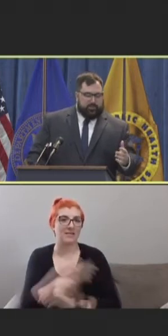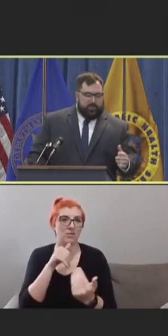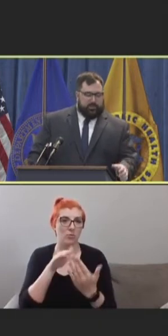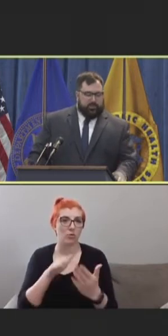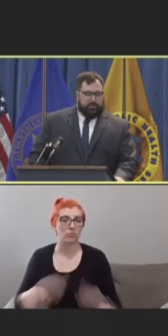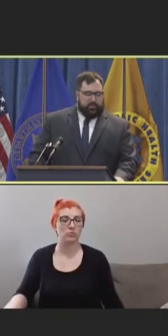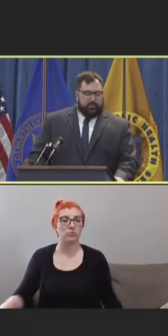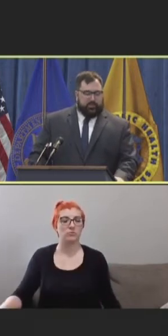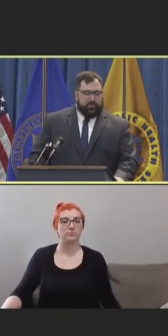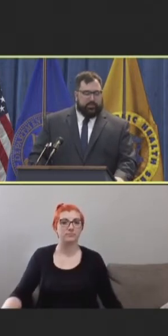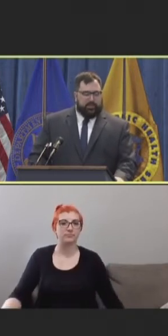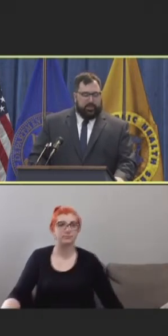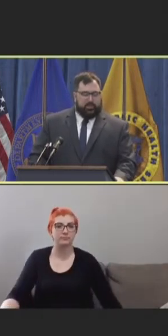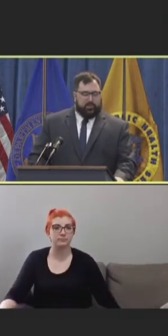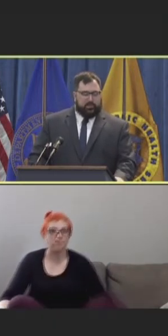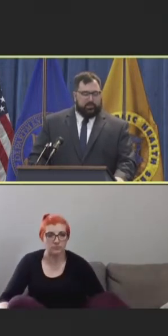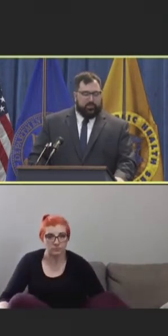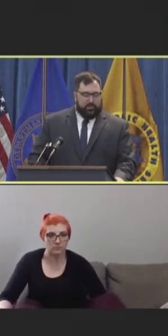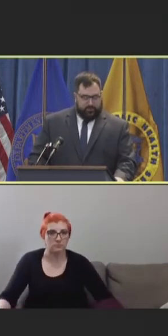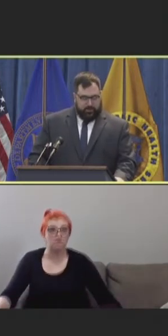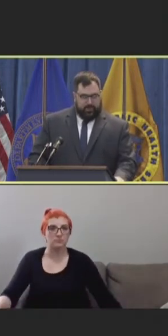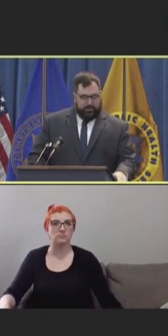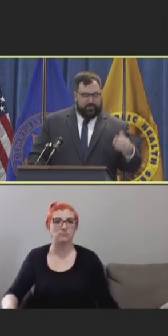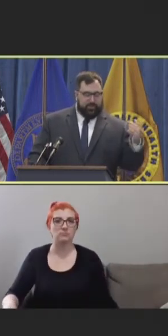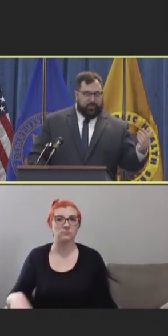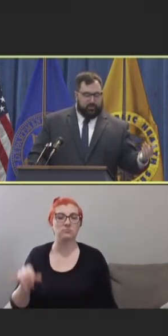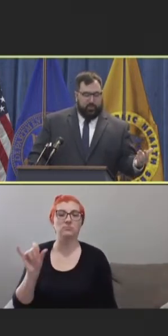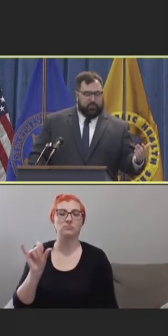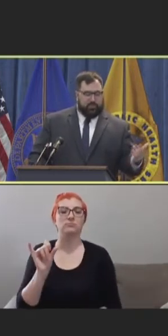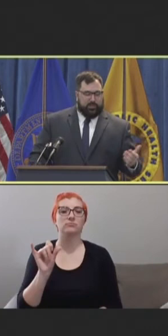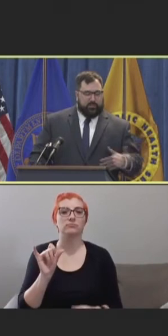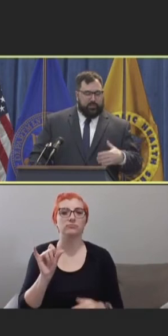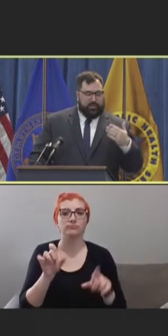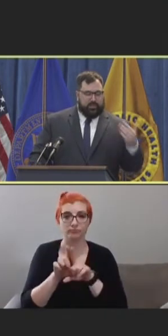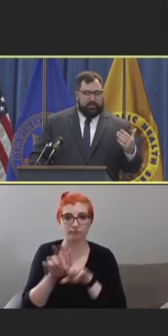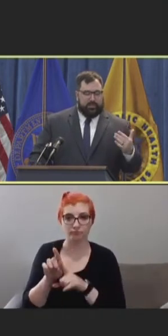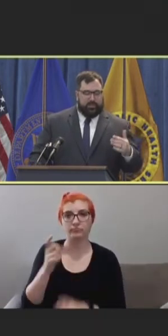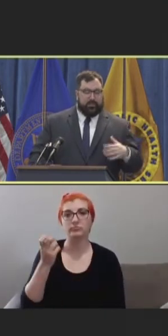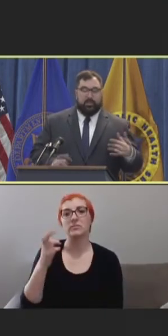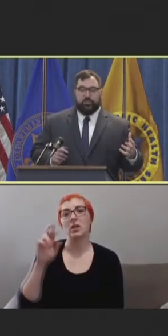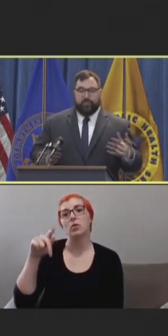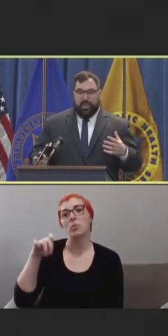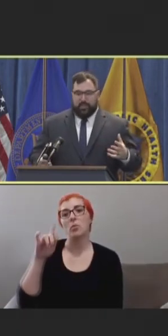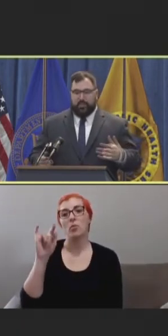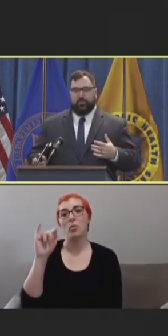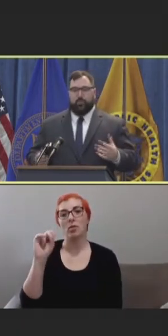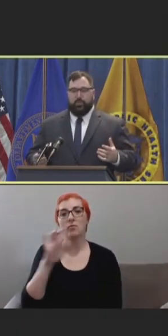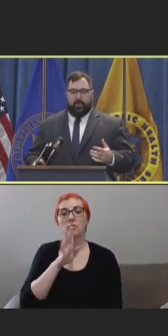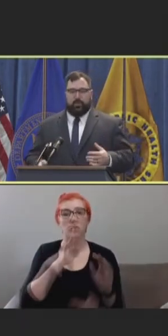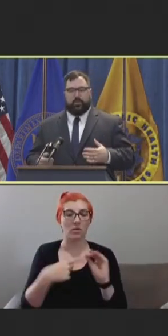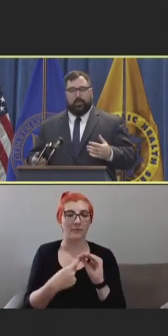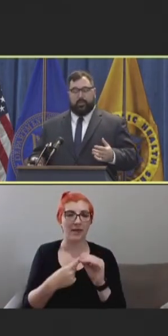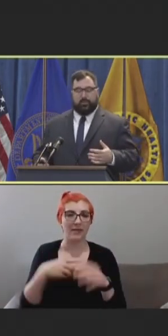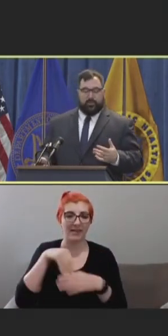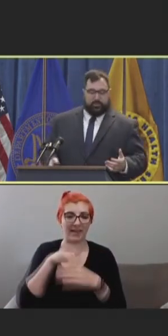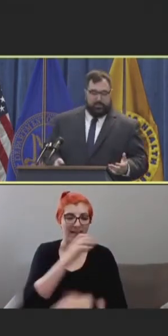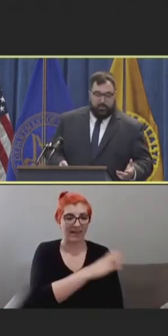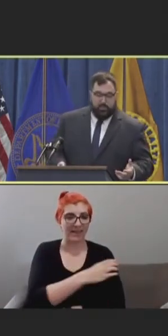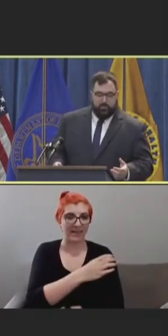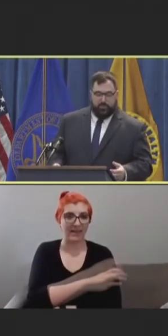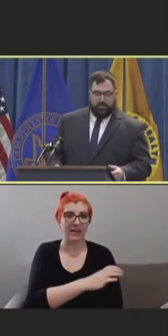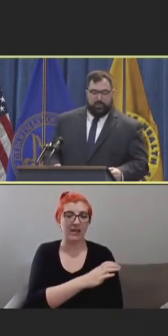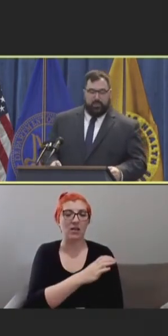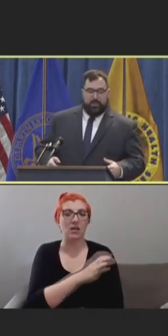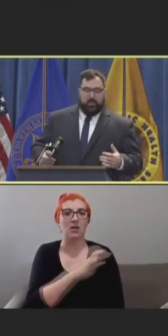Dr. Dowling was, as Dr. Poland was talking about, that in-clinic genetic profiling and, in this case,